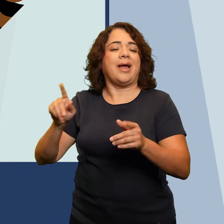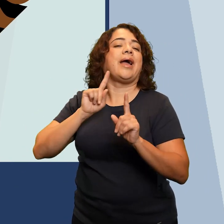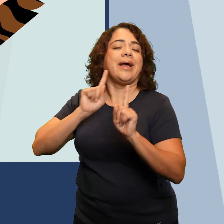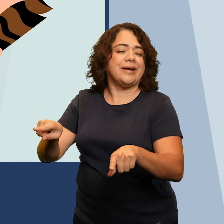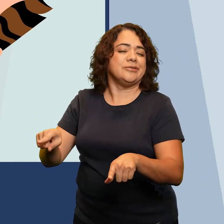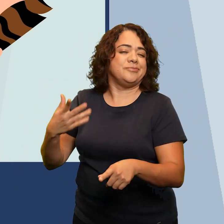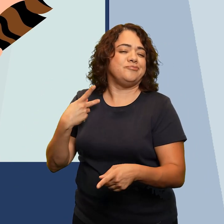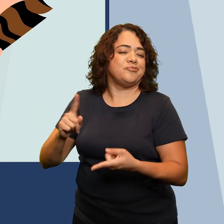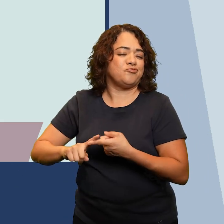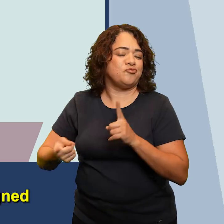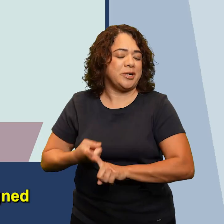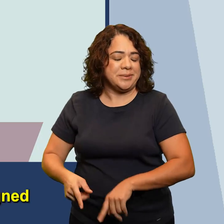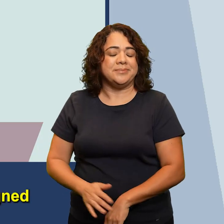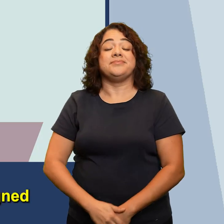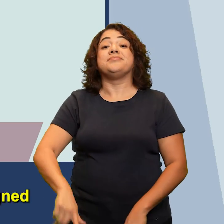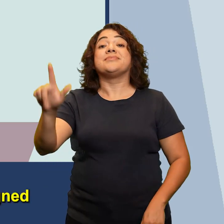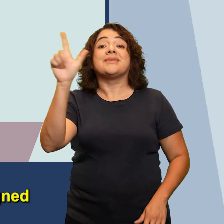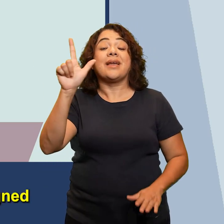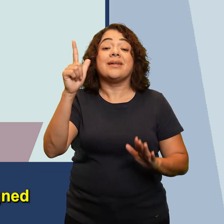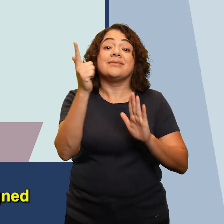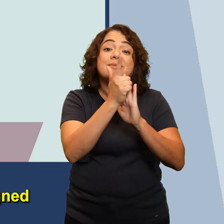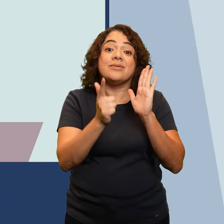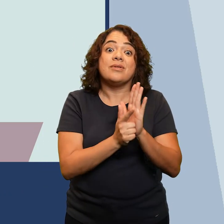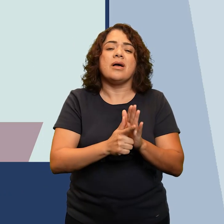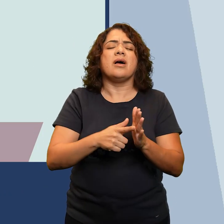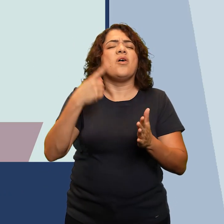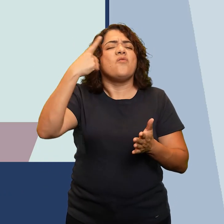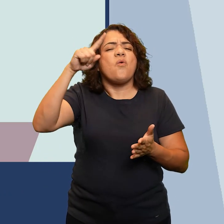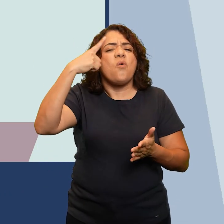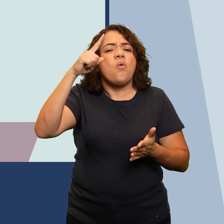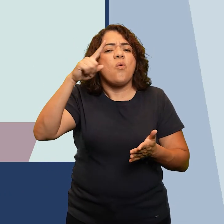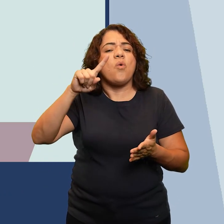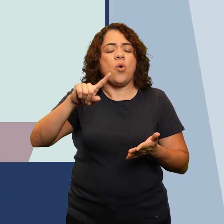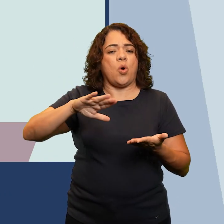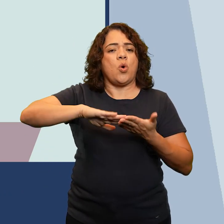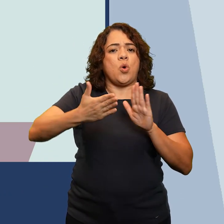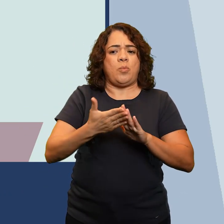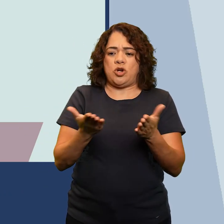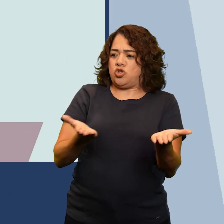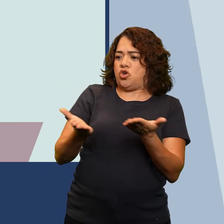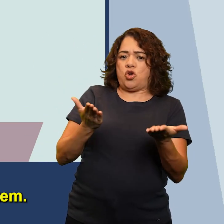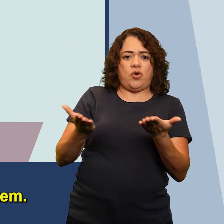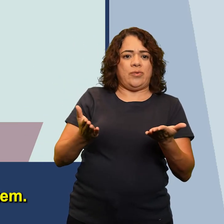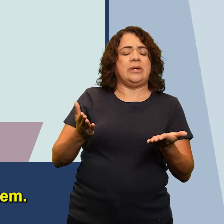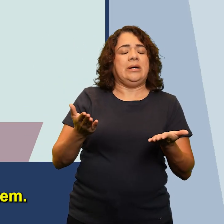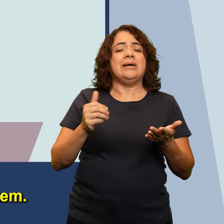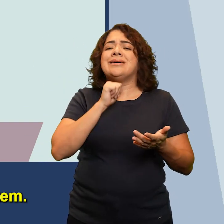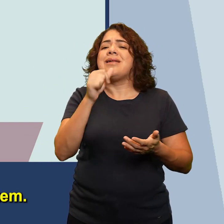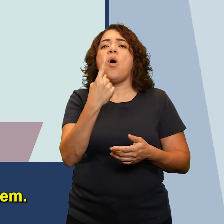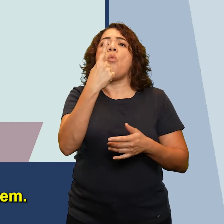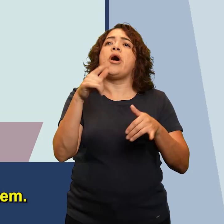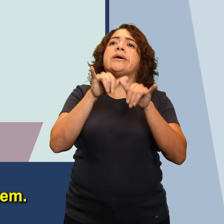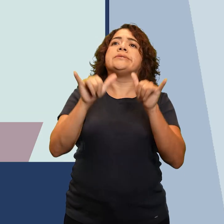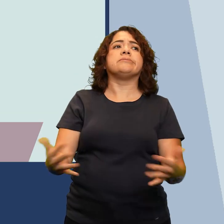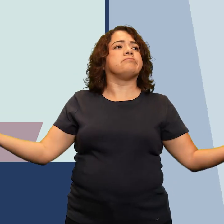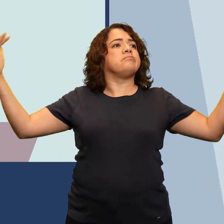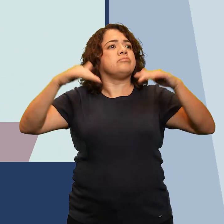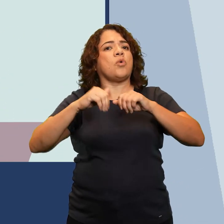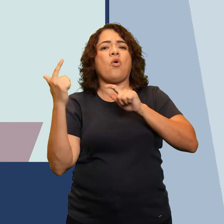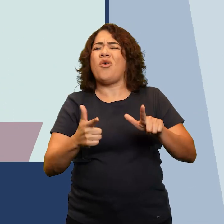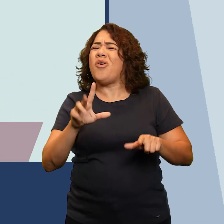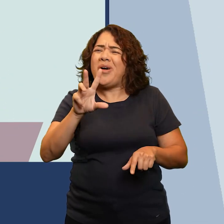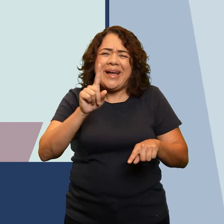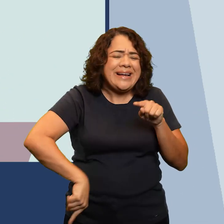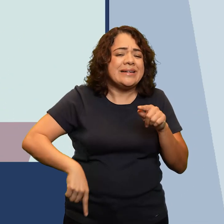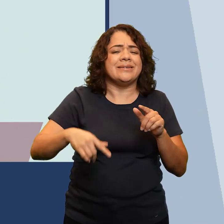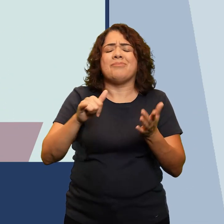friends, go ahead. The Lanterman Act was designed intentionally to respond to community needs, not to create a state-run system.